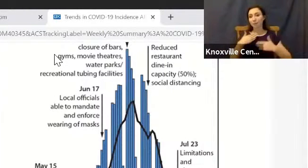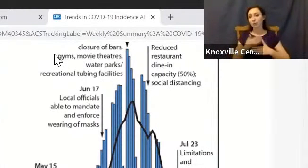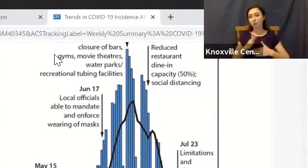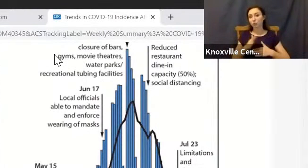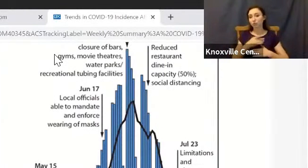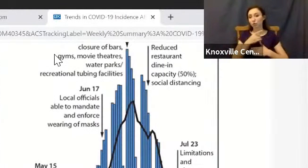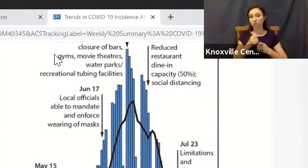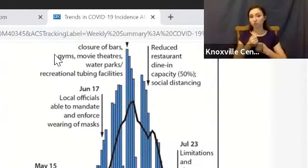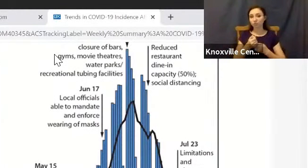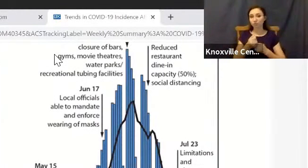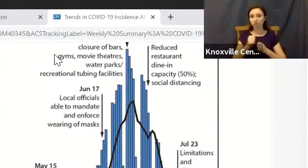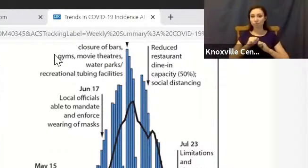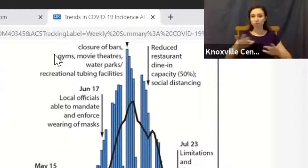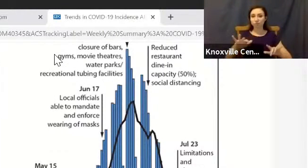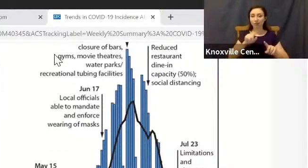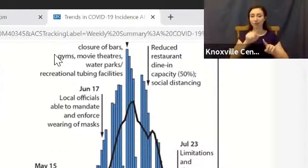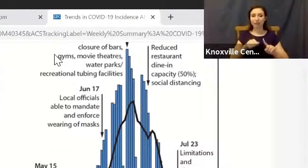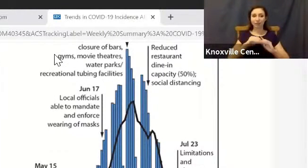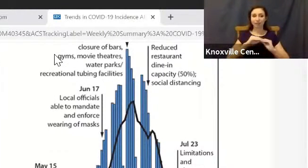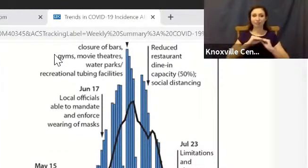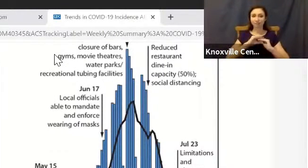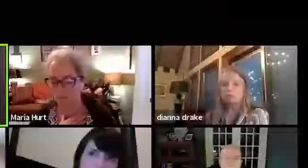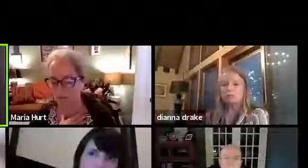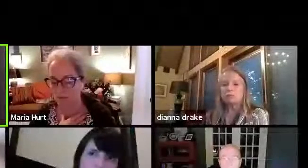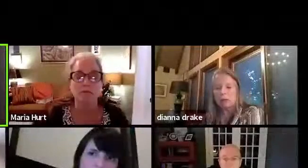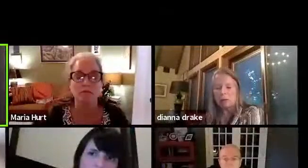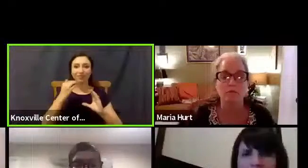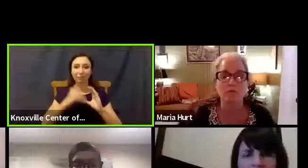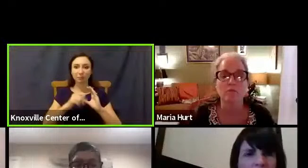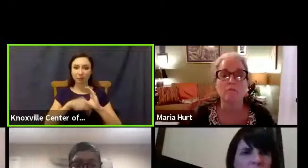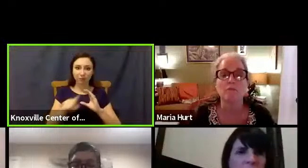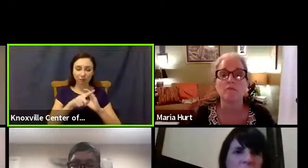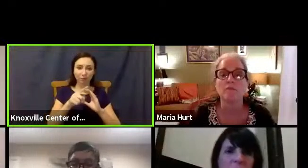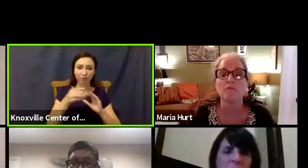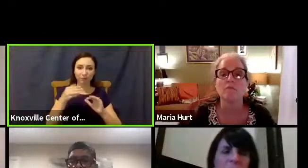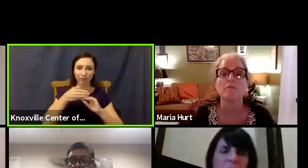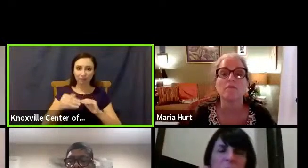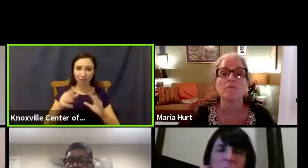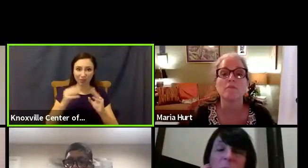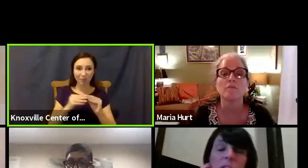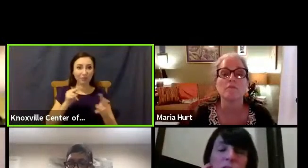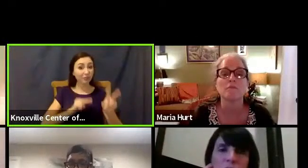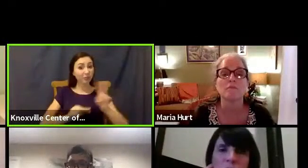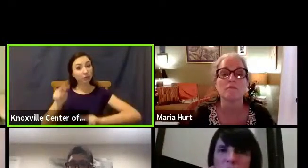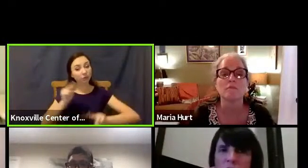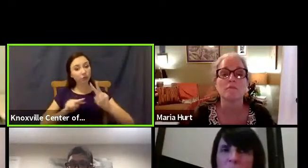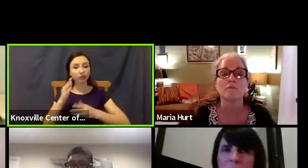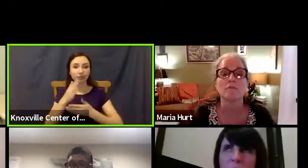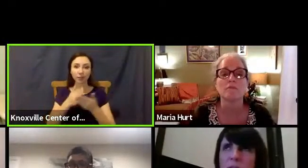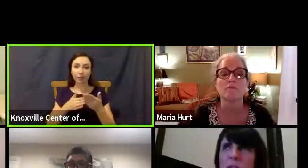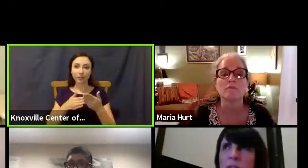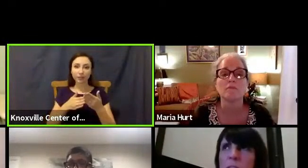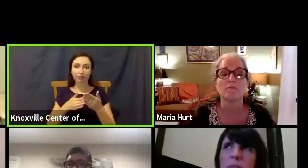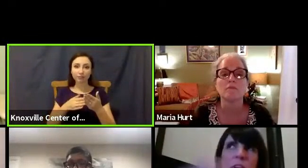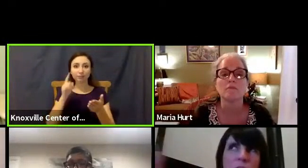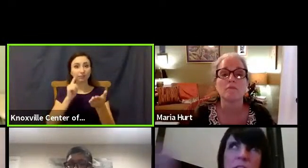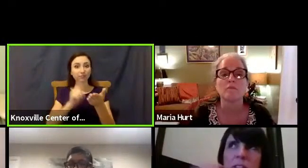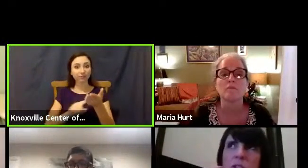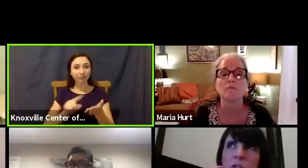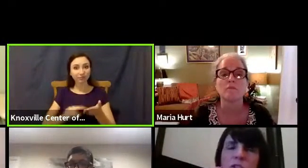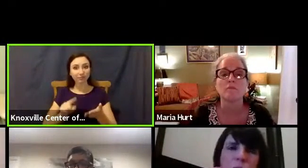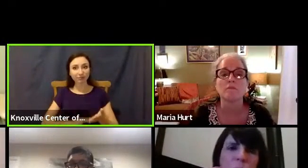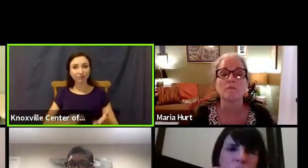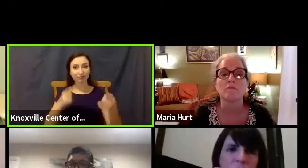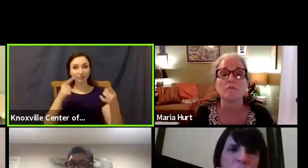send the link out after the meeting, but to just take a look at some of the research that's actually coming out